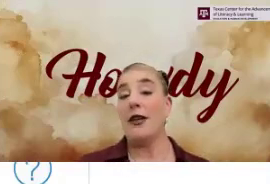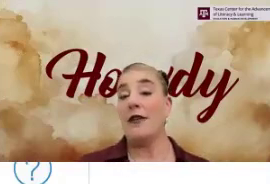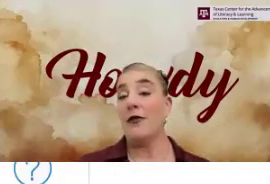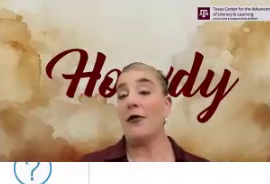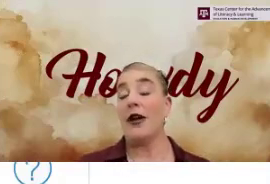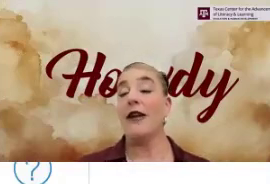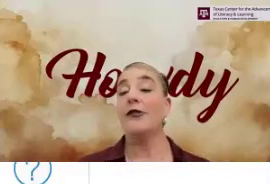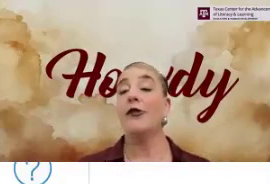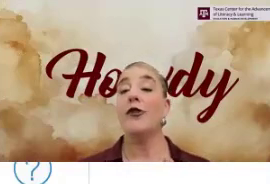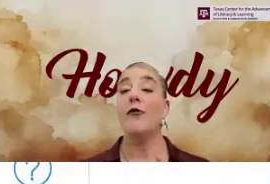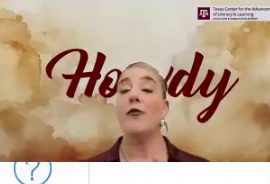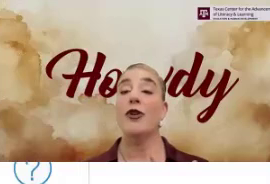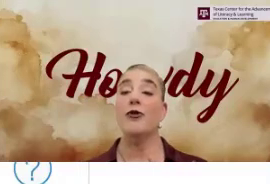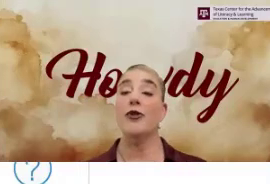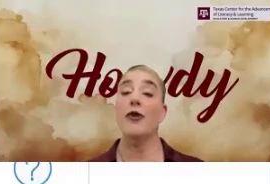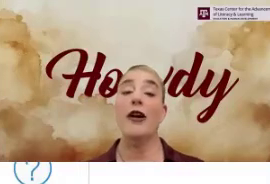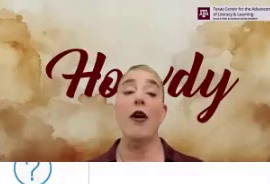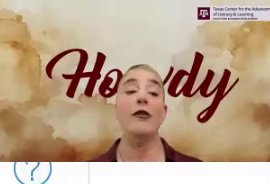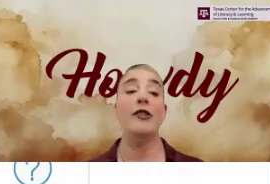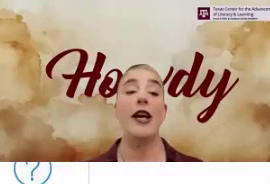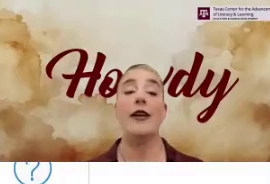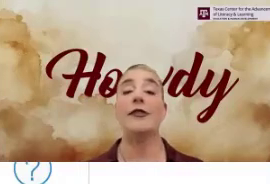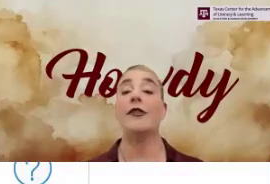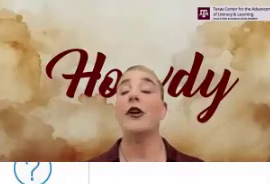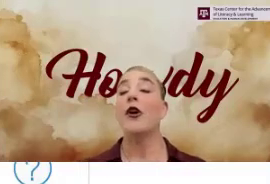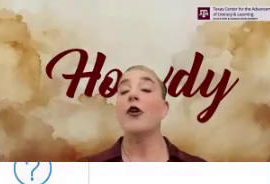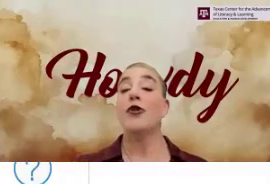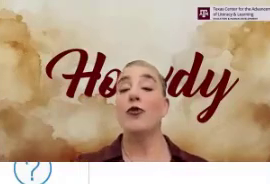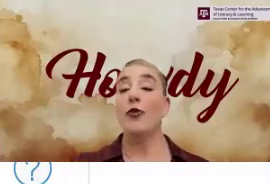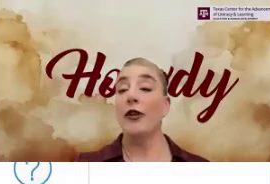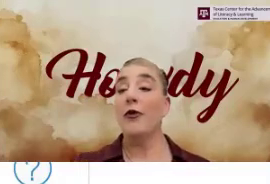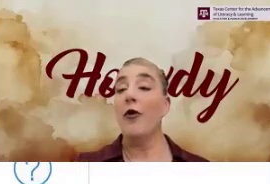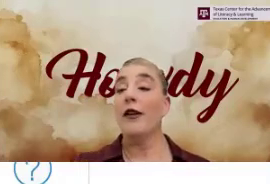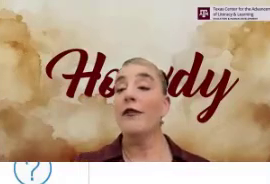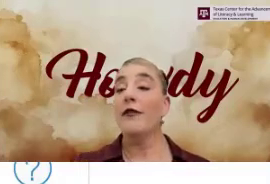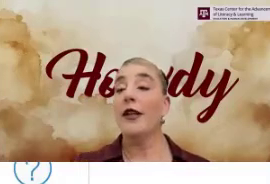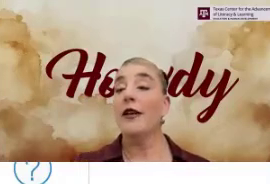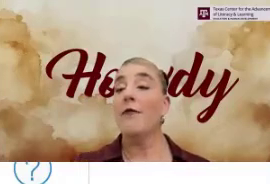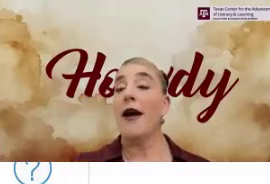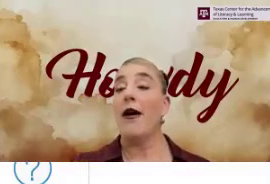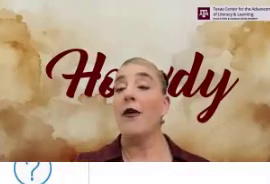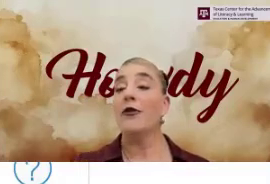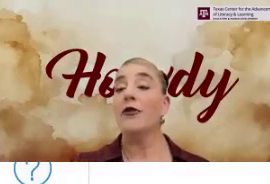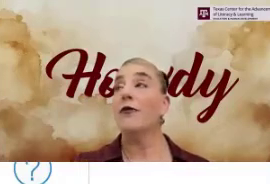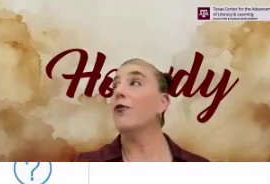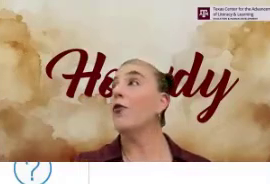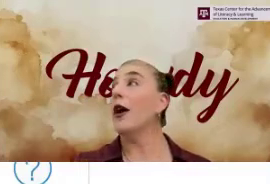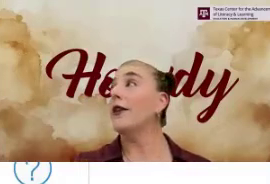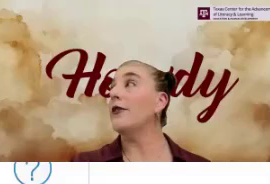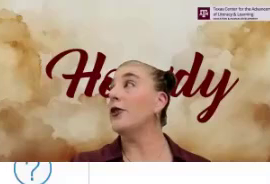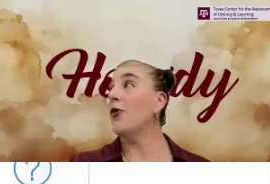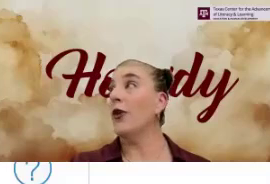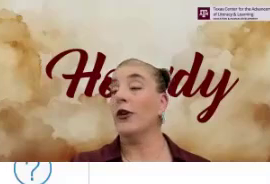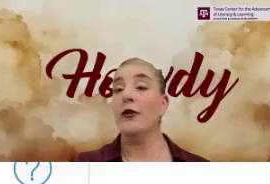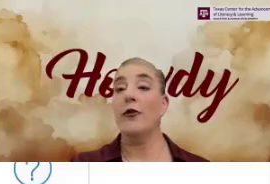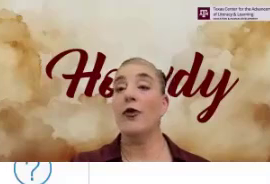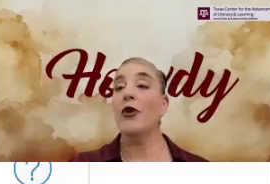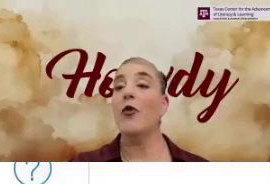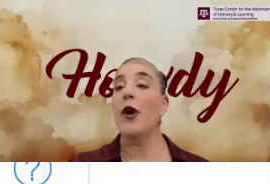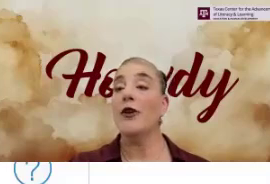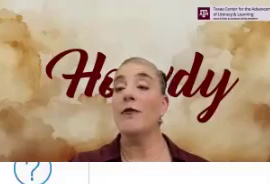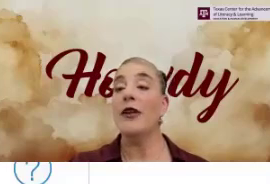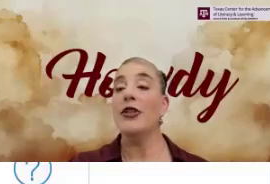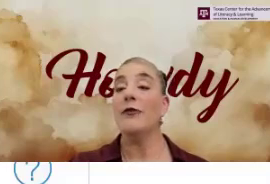may not be. Okay, so when you're doing alt text, you really want to think about what